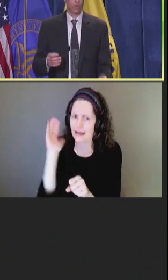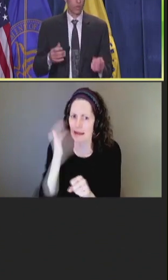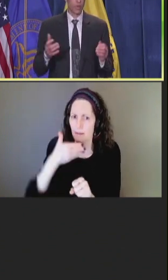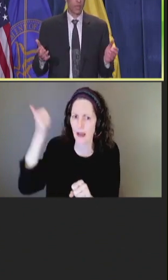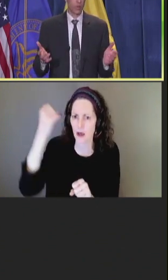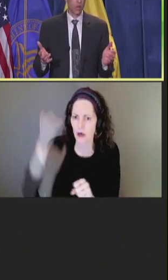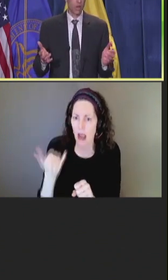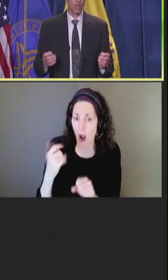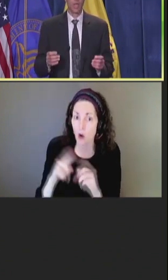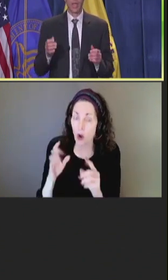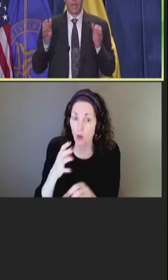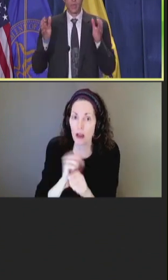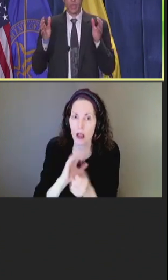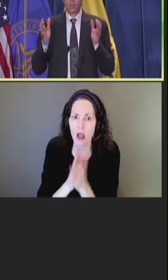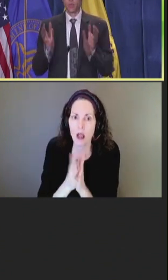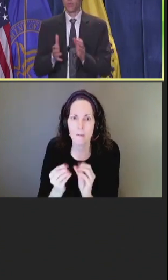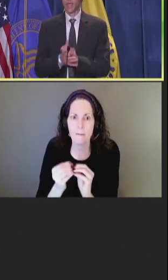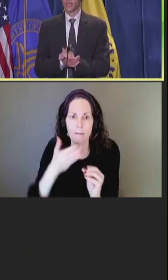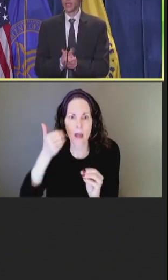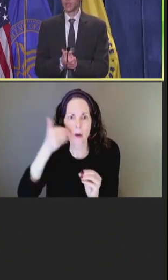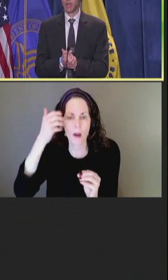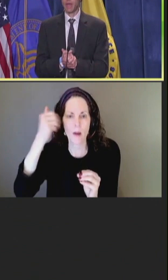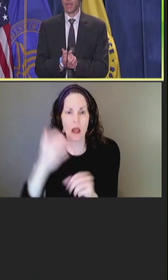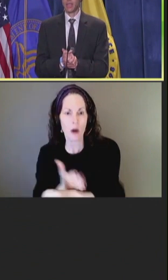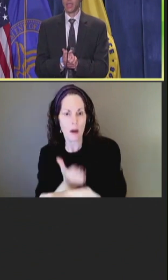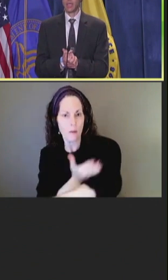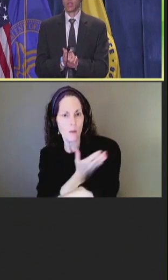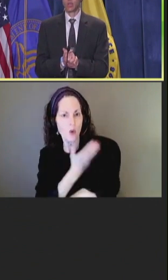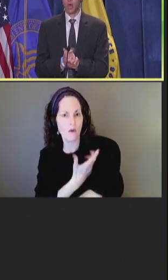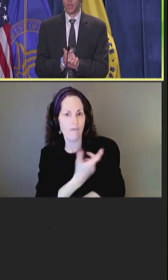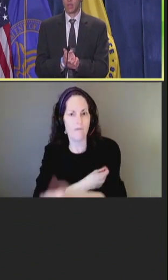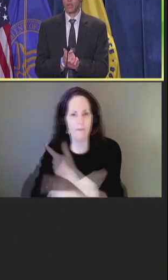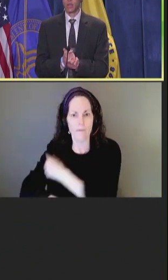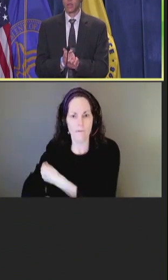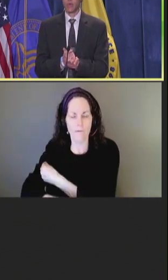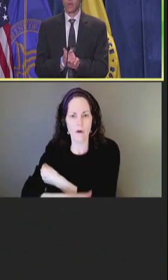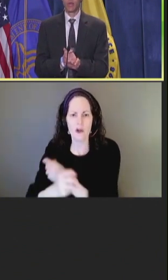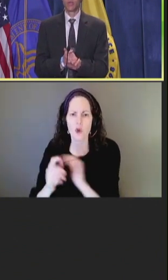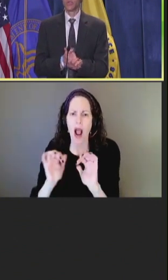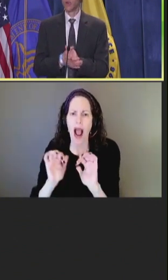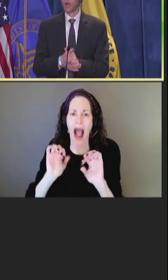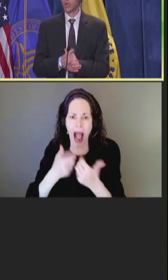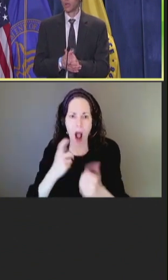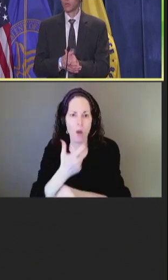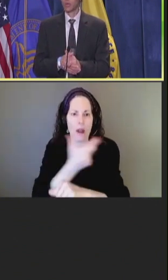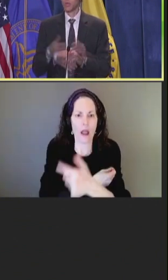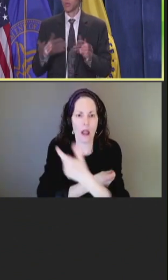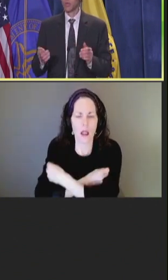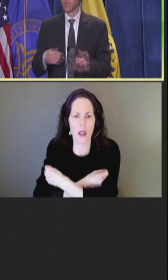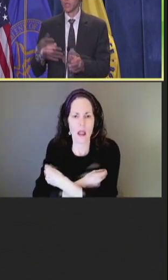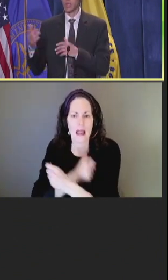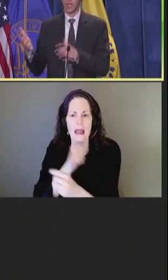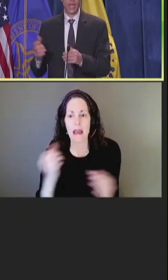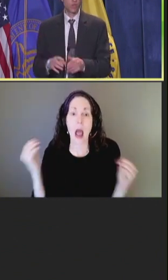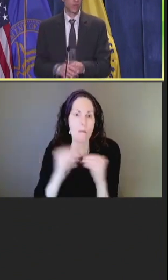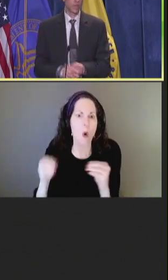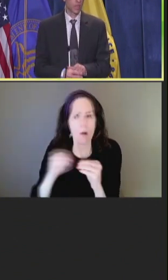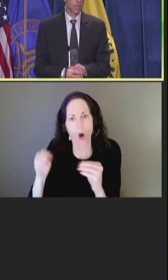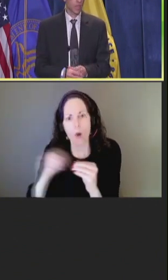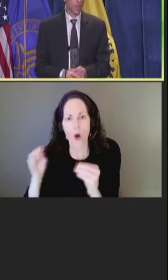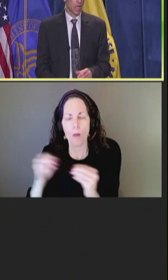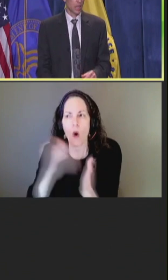8-fold, or could we get a log? Can we improve vaccination by vaccinating smarter rather than just harder with more doses and